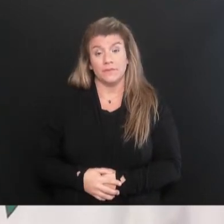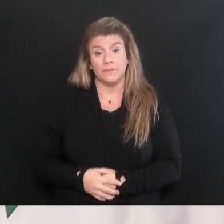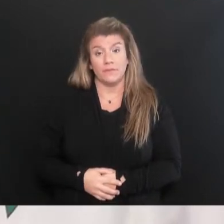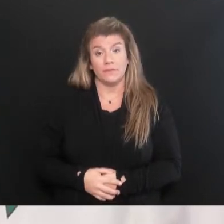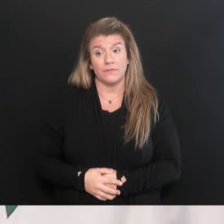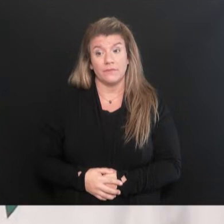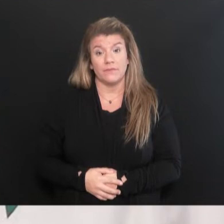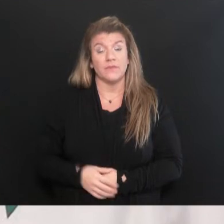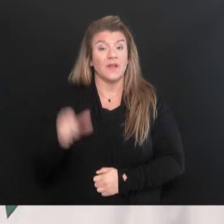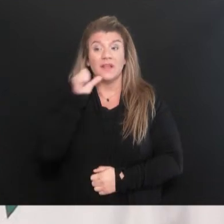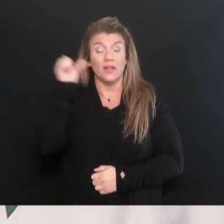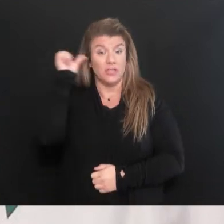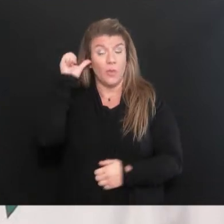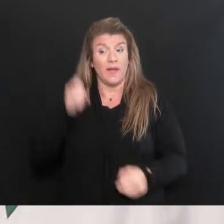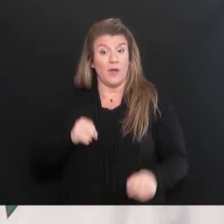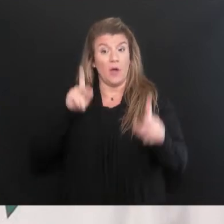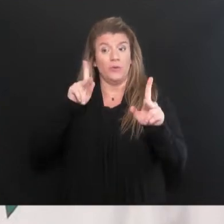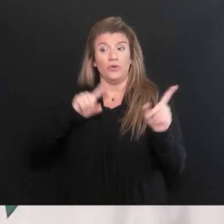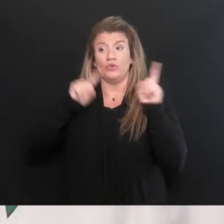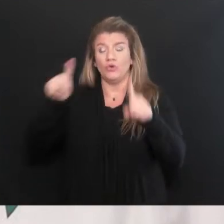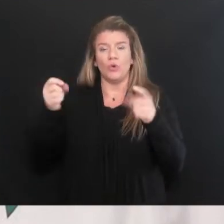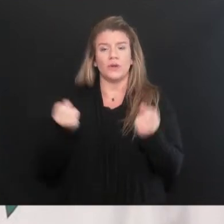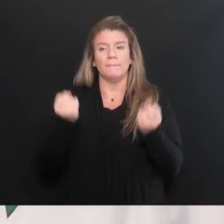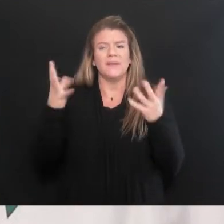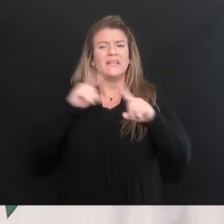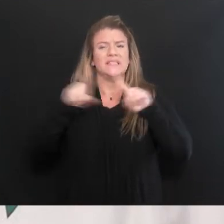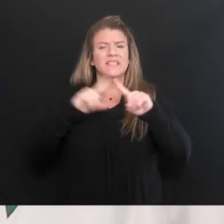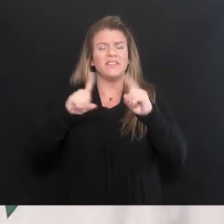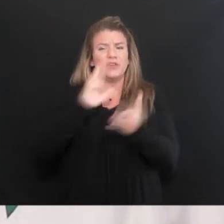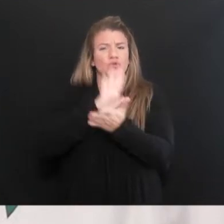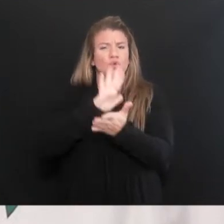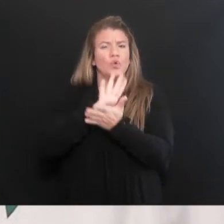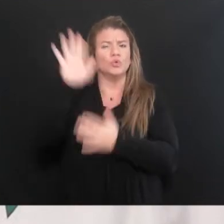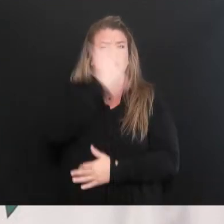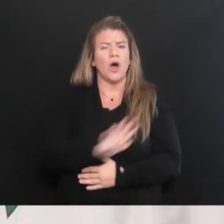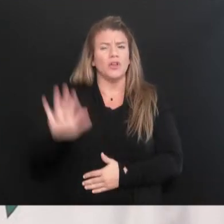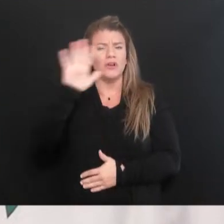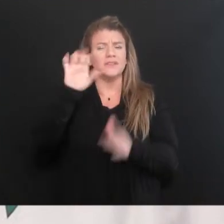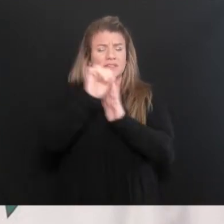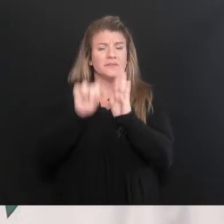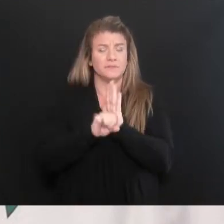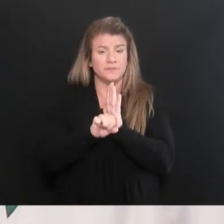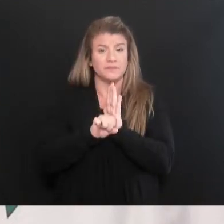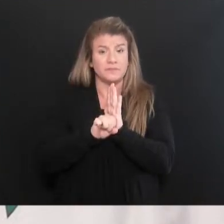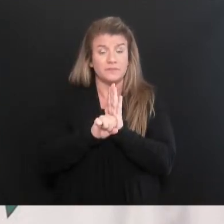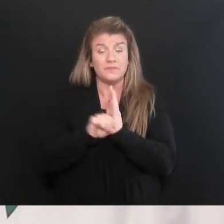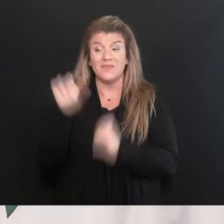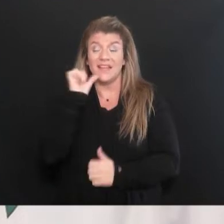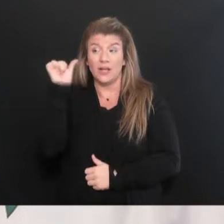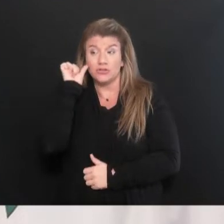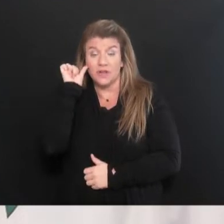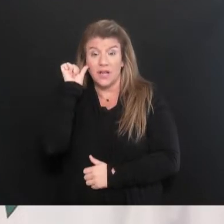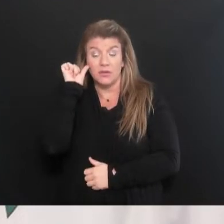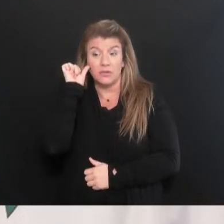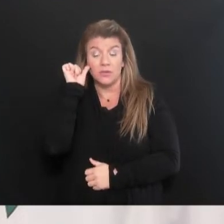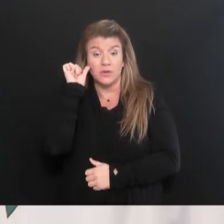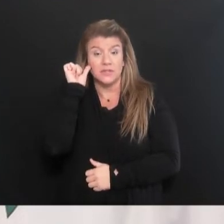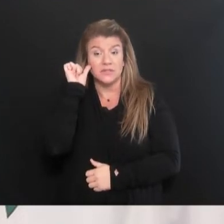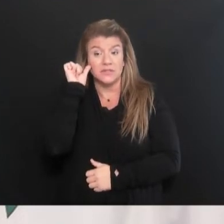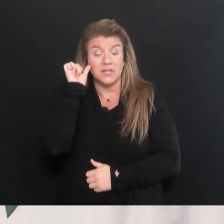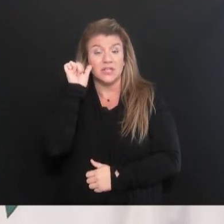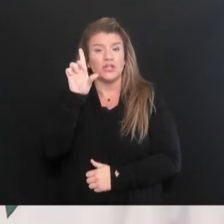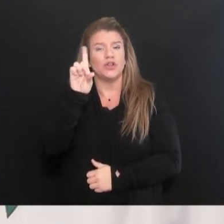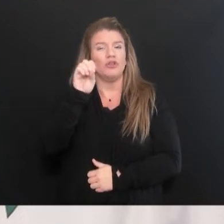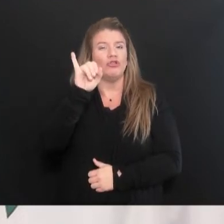Yesterday, we had the opportunity to go to multiple different schools across the state. You know, yesterday was Do